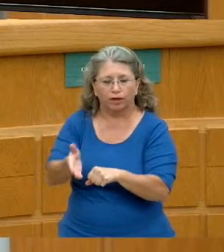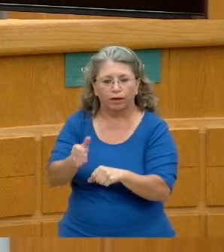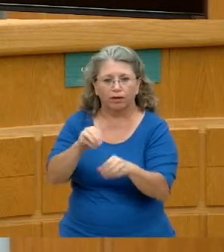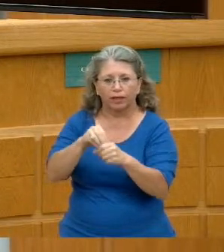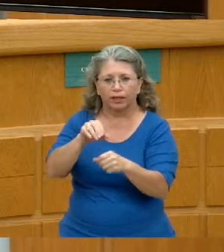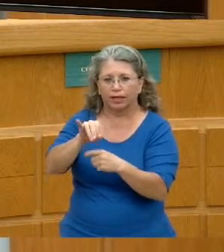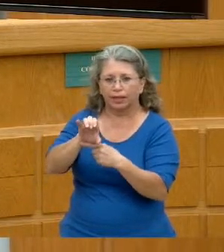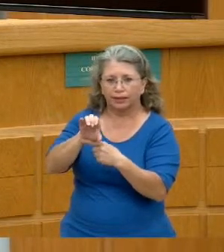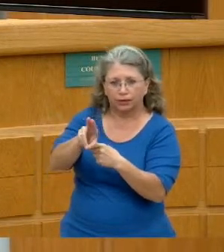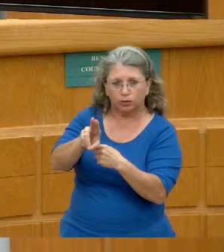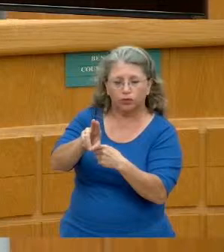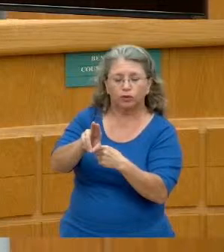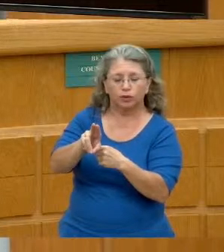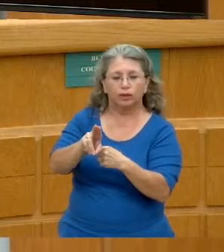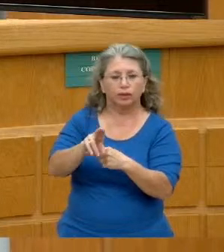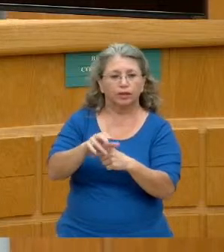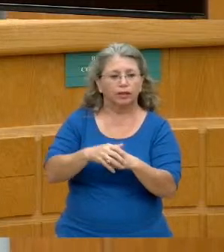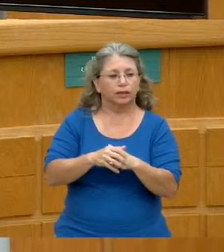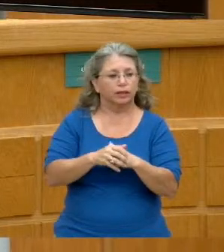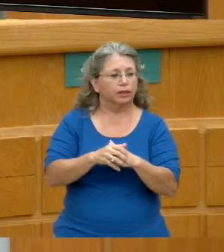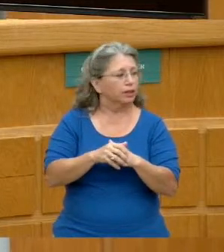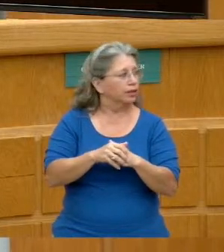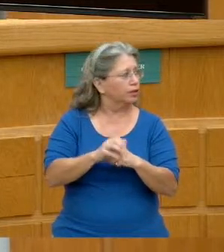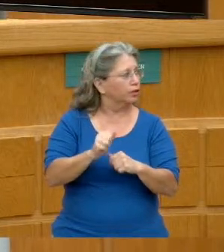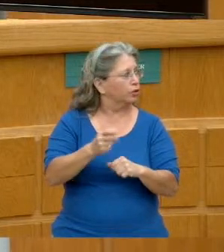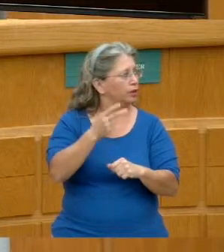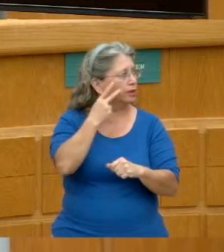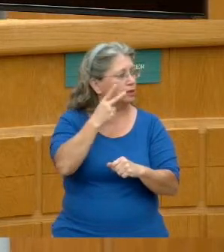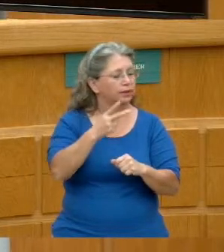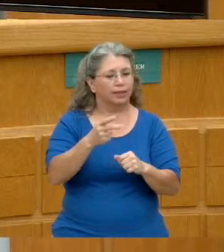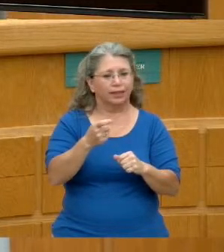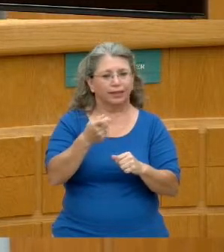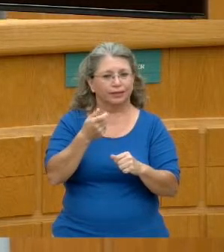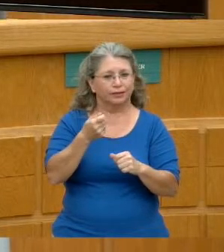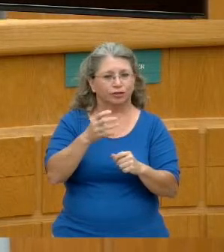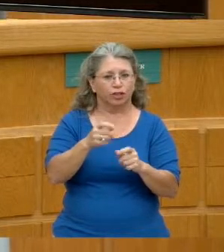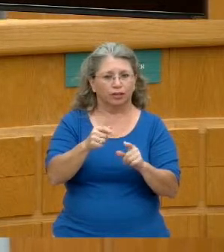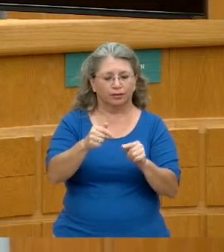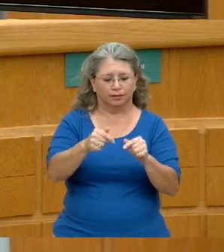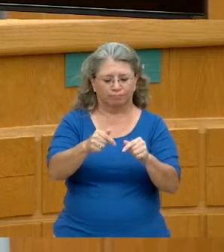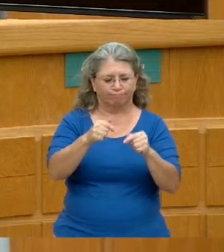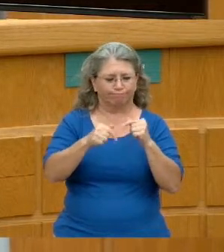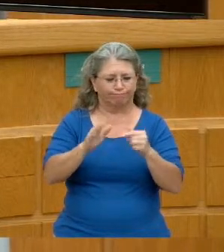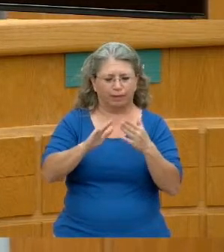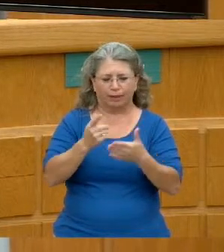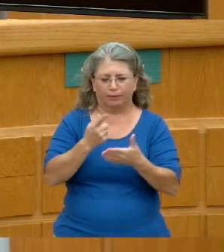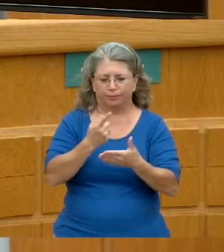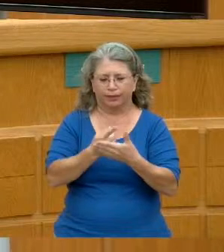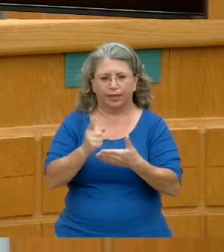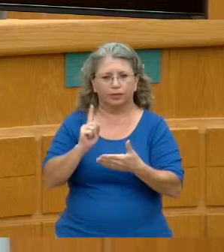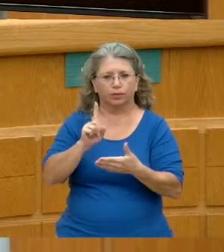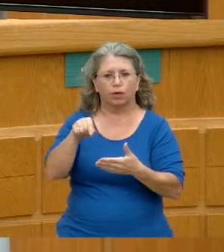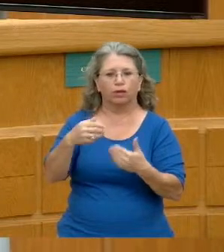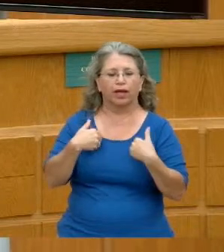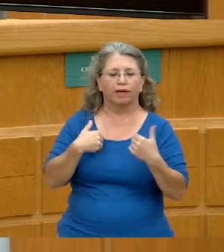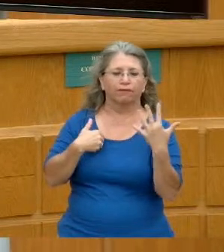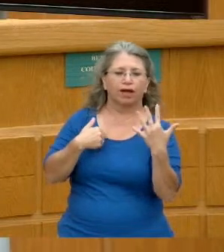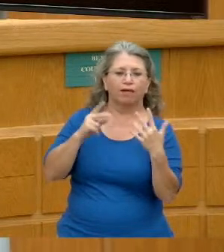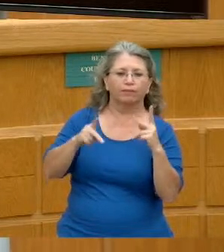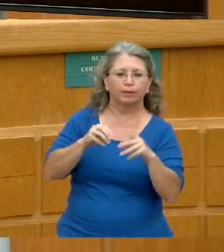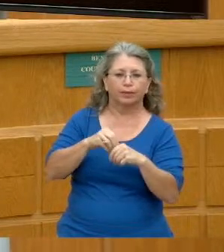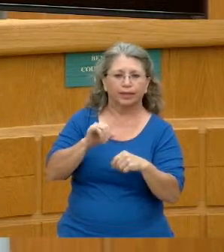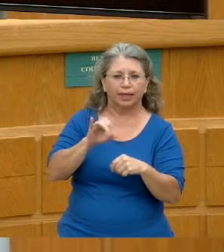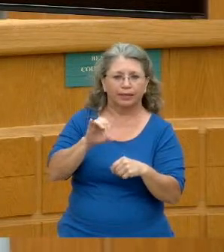region. And you can see going back to just a couple of days ago or a week or so ago, we only had 5 people in